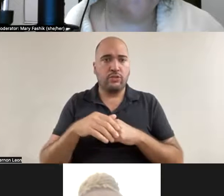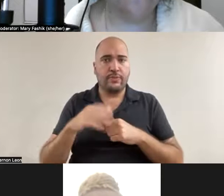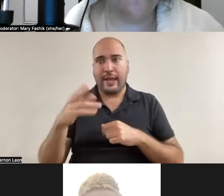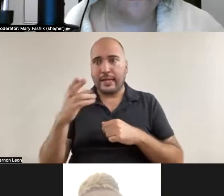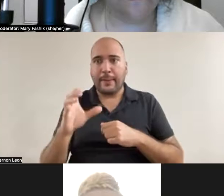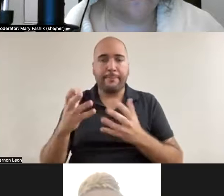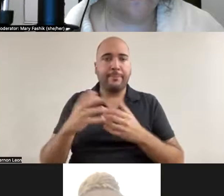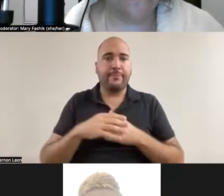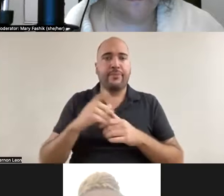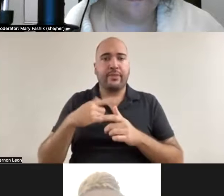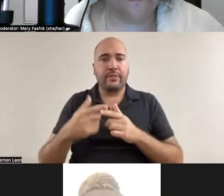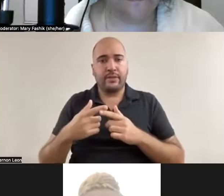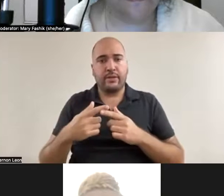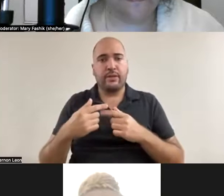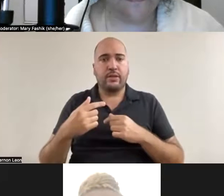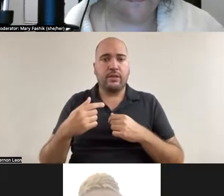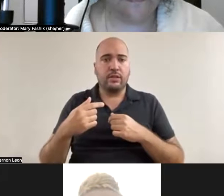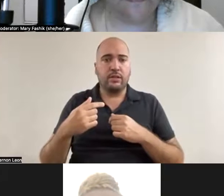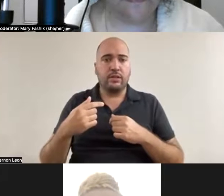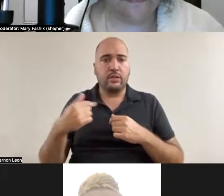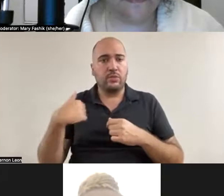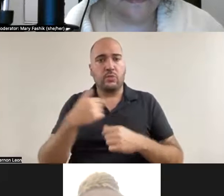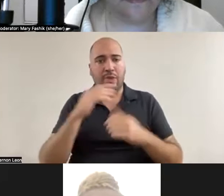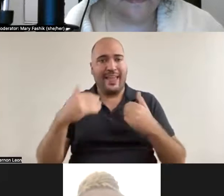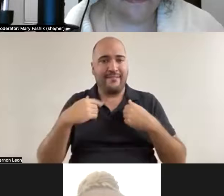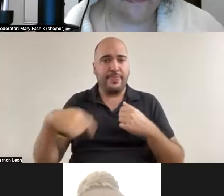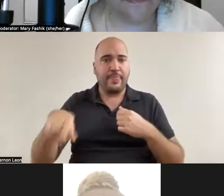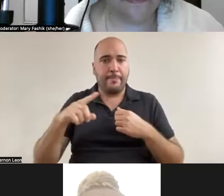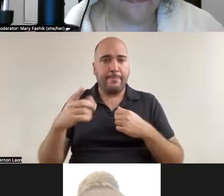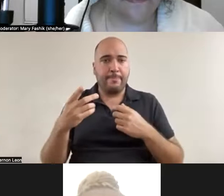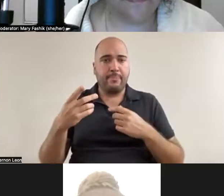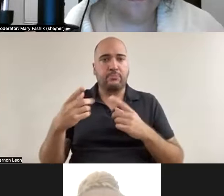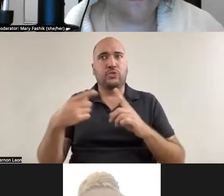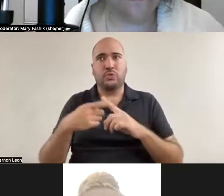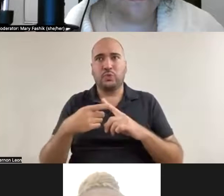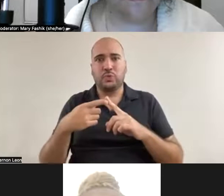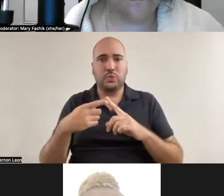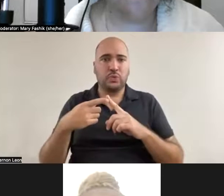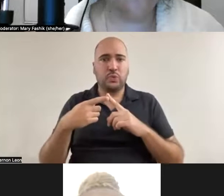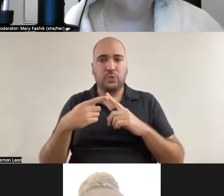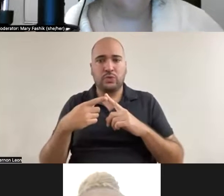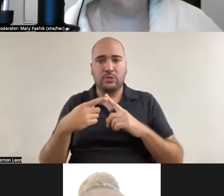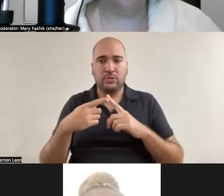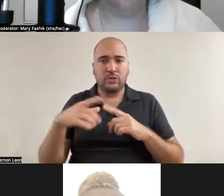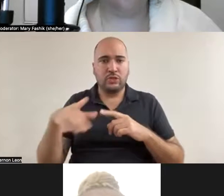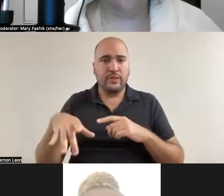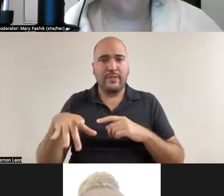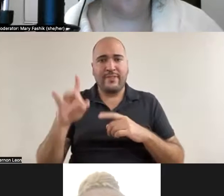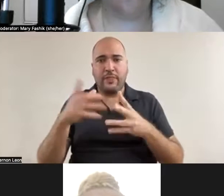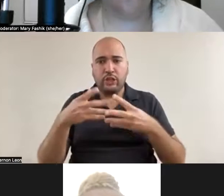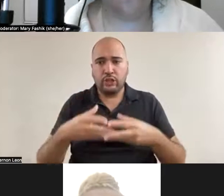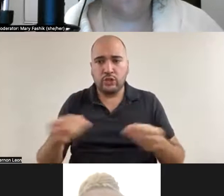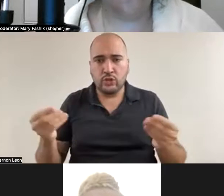then this expert will help them to find the solution to